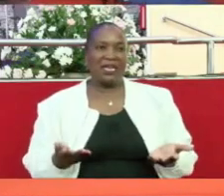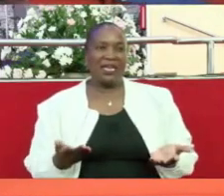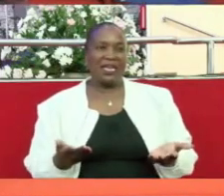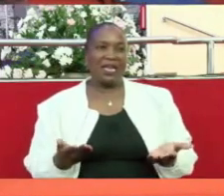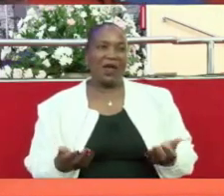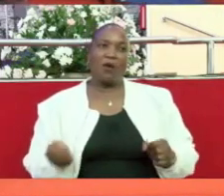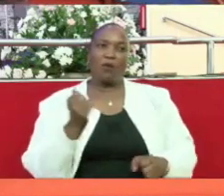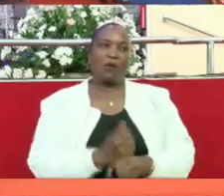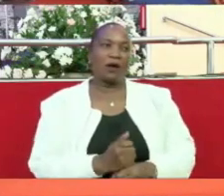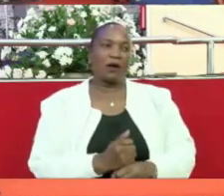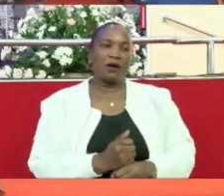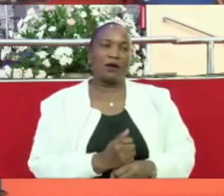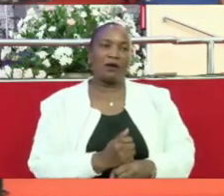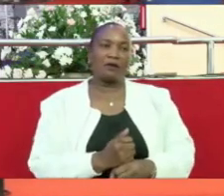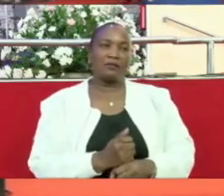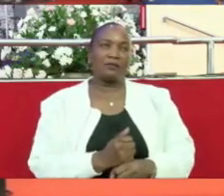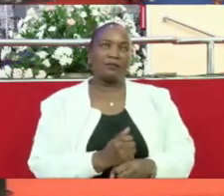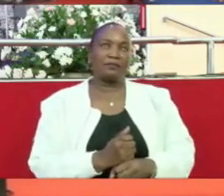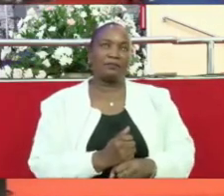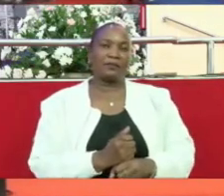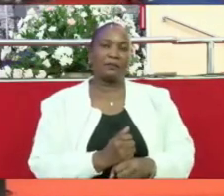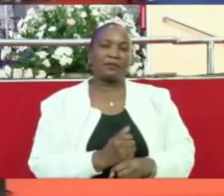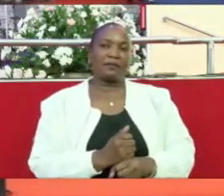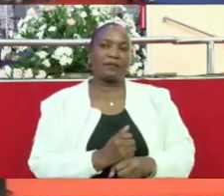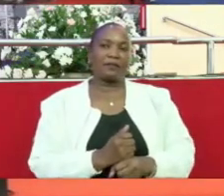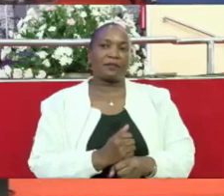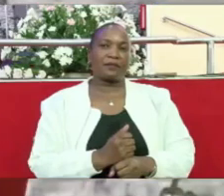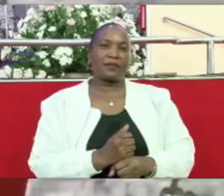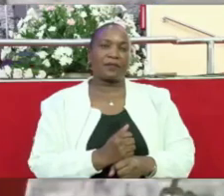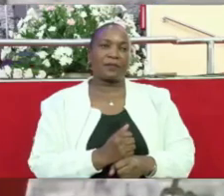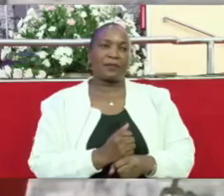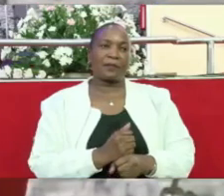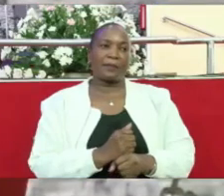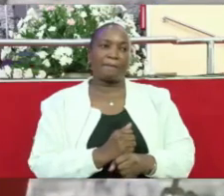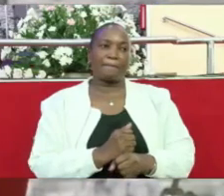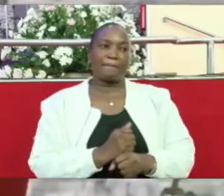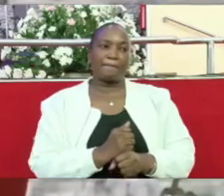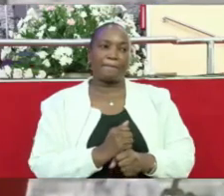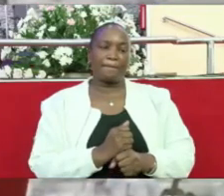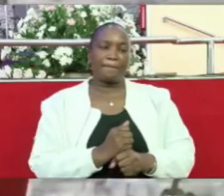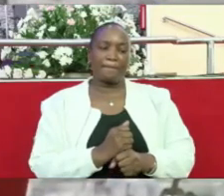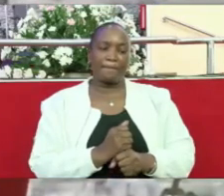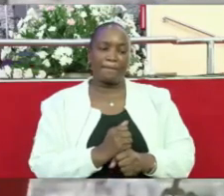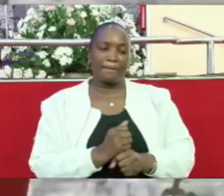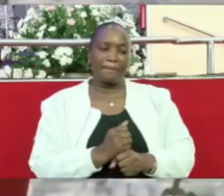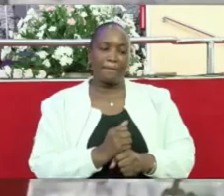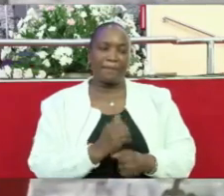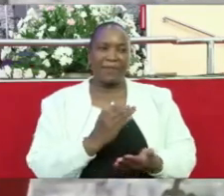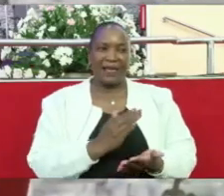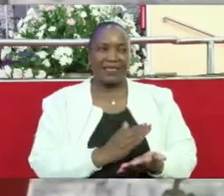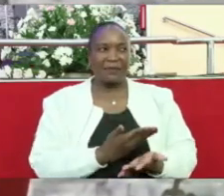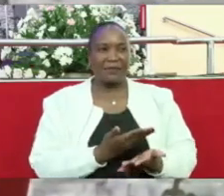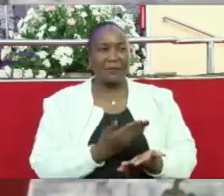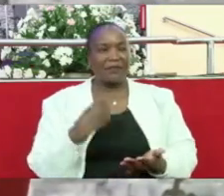but I don't measure up to be able to get that job. Lakini sipimiliki kuweza kufikia kazi ile. To some of us, maybe mountains is